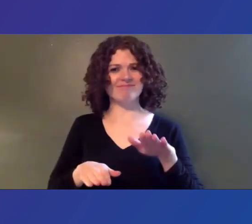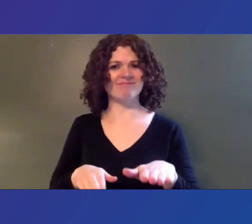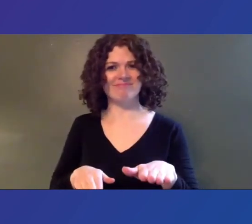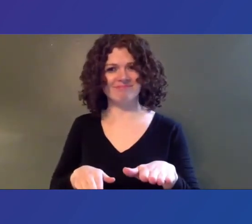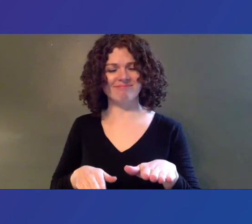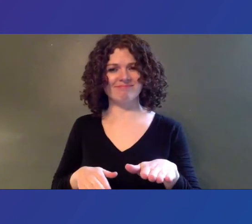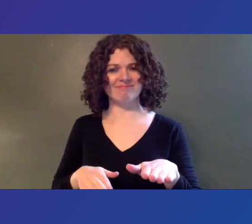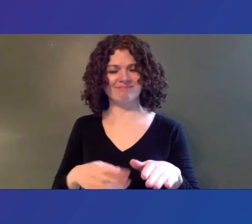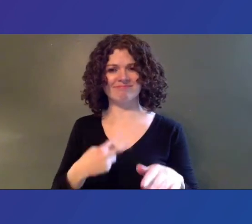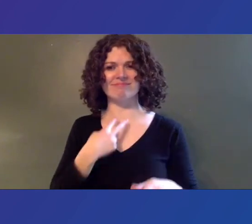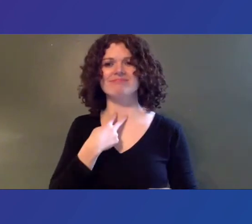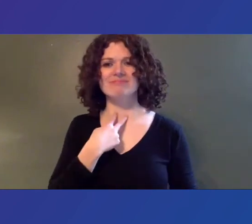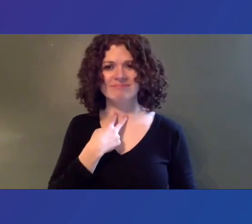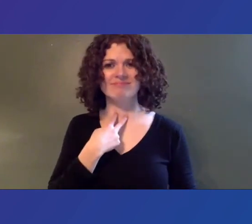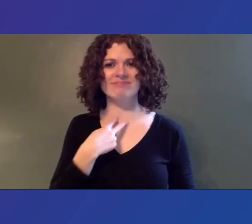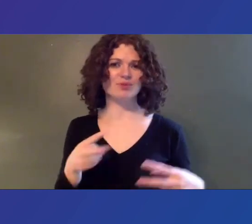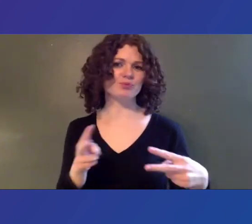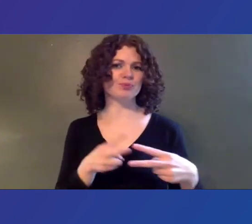important. Yeah.